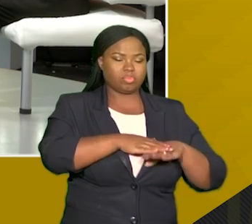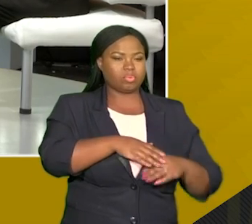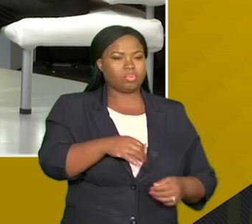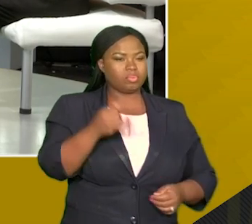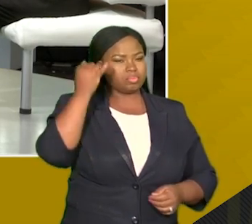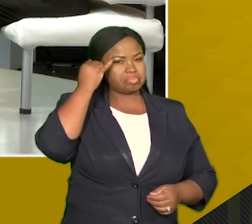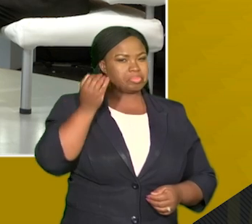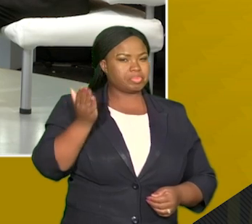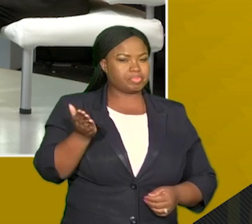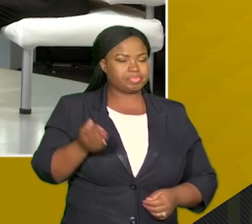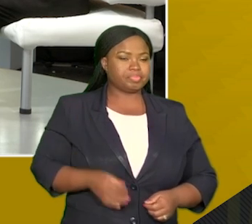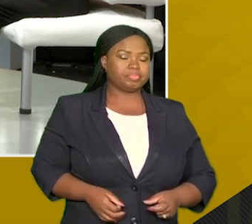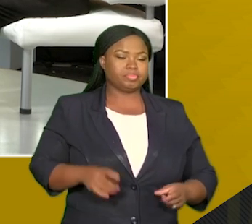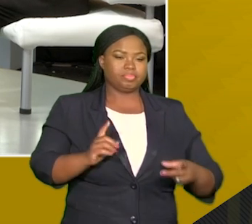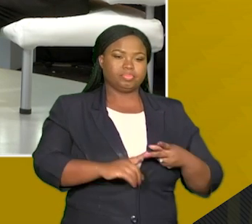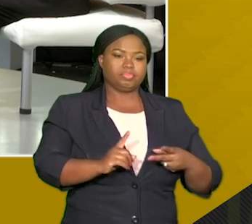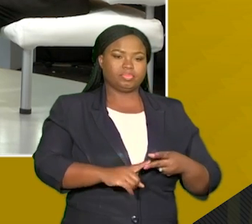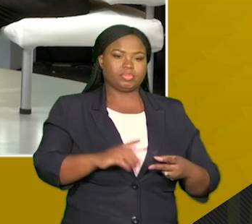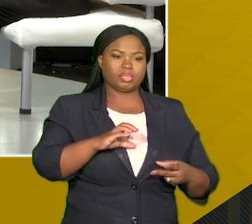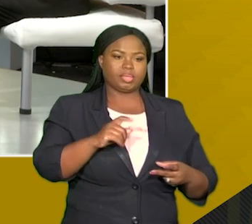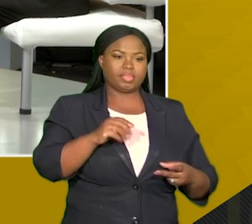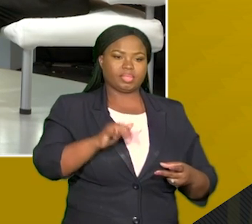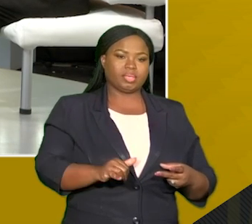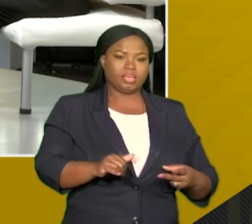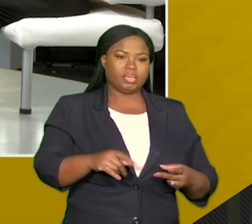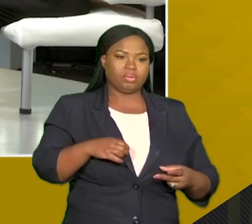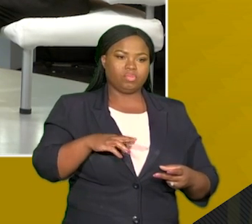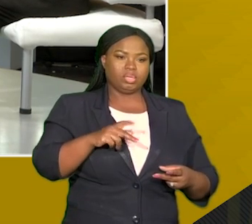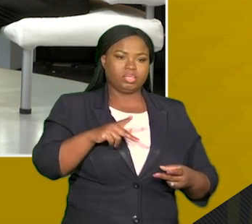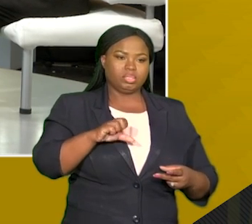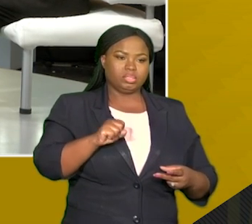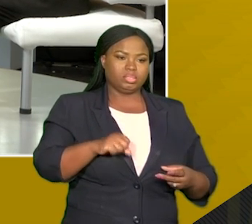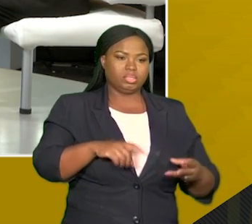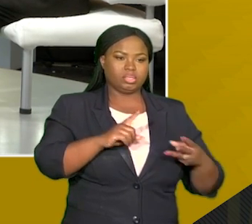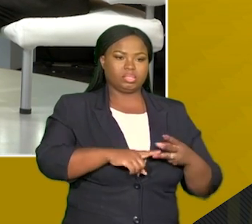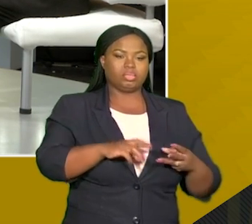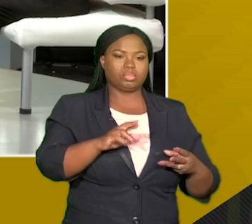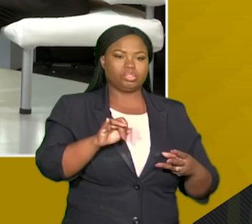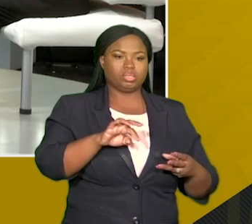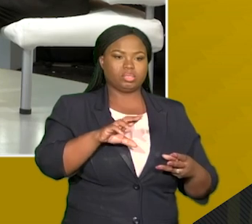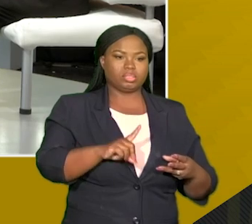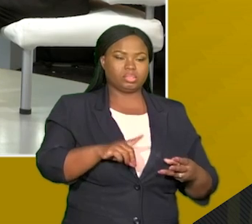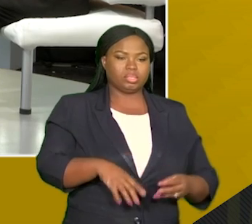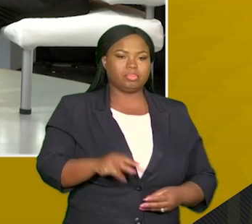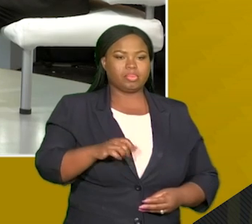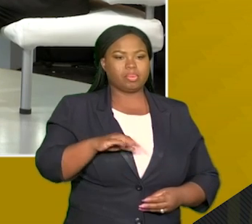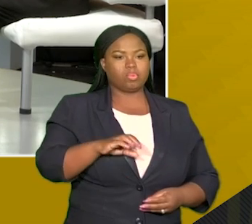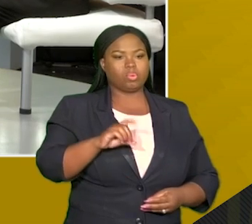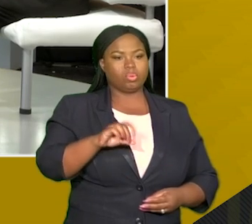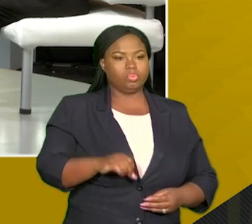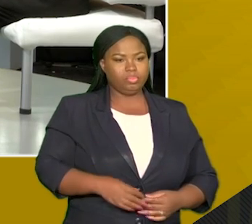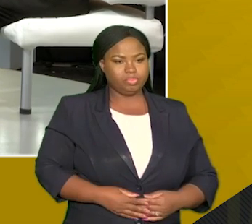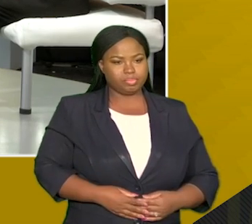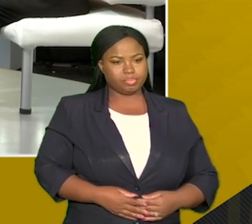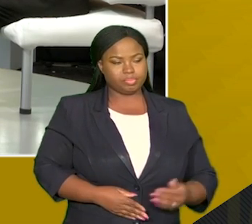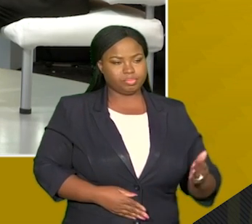wakhe mababona into ezifanalezi as well as Miss Kathy Hendricks and also Richard Mamabolo. Guys, let me just quickly come